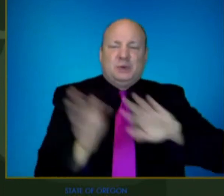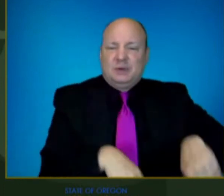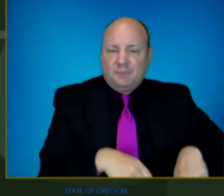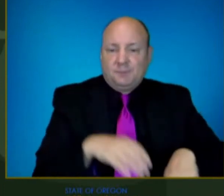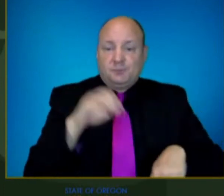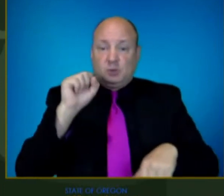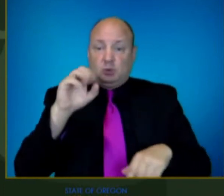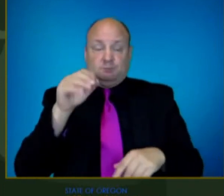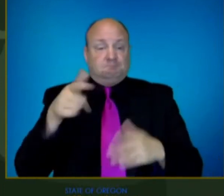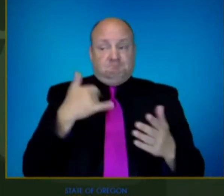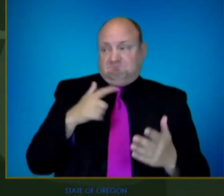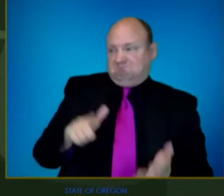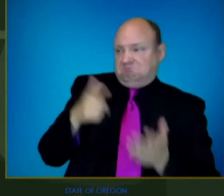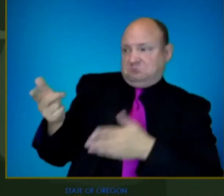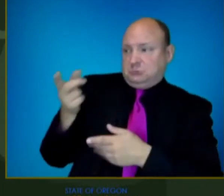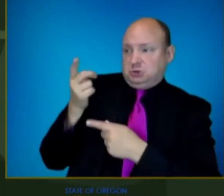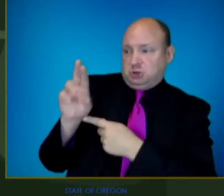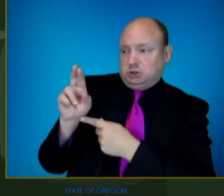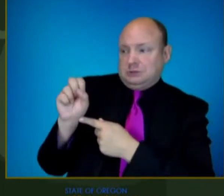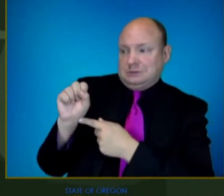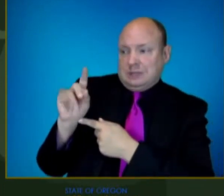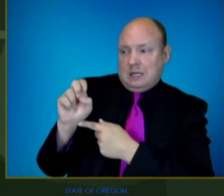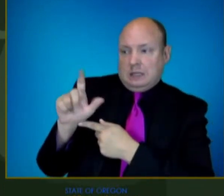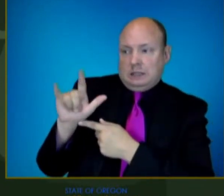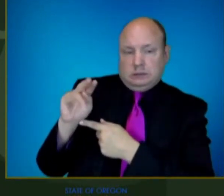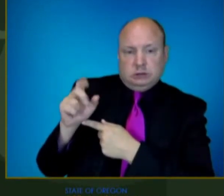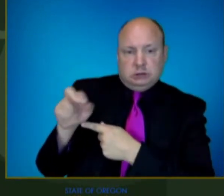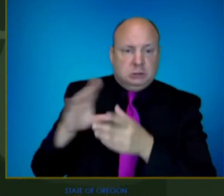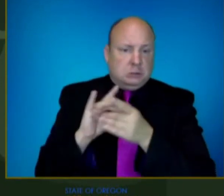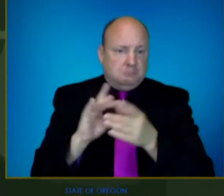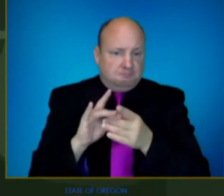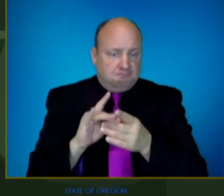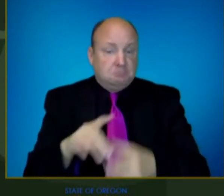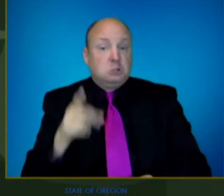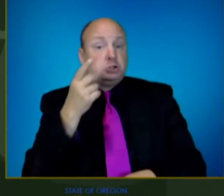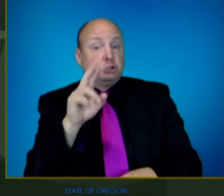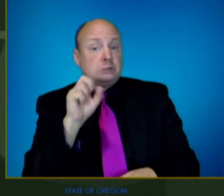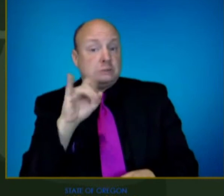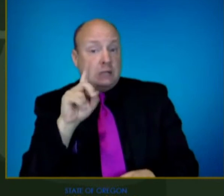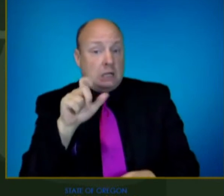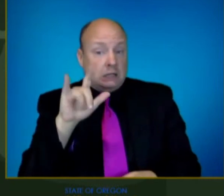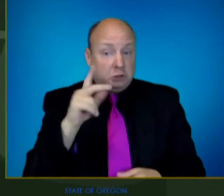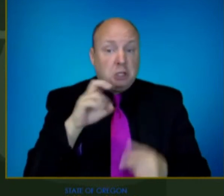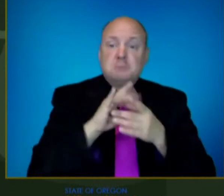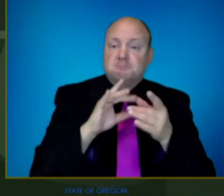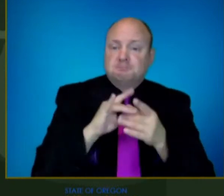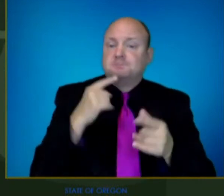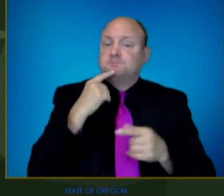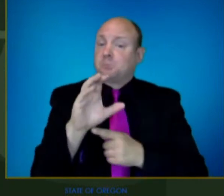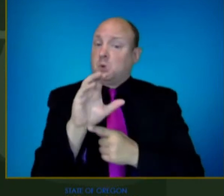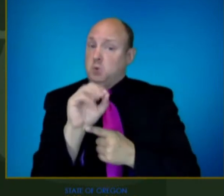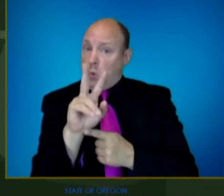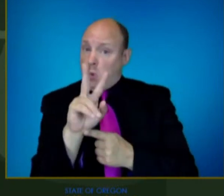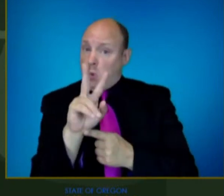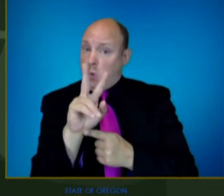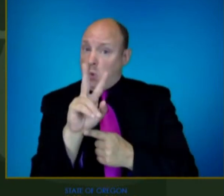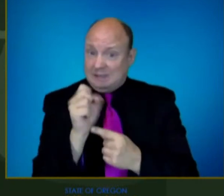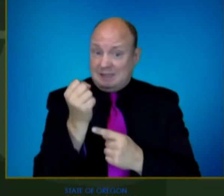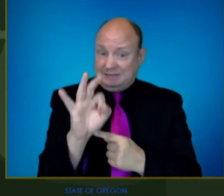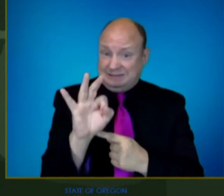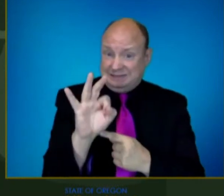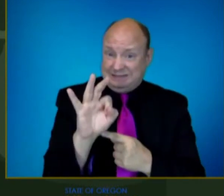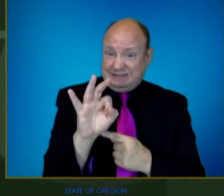Thank you, Governor Brown. The COVID-19 pandemic in Oregon has now reached a dire stage. Daily infections